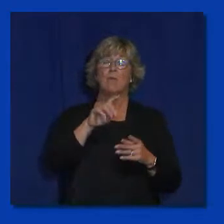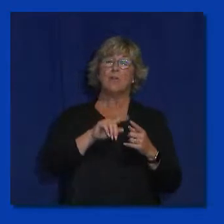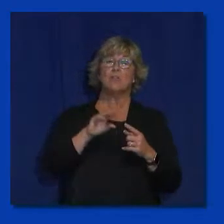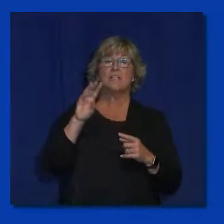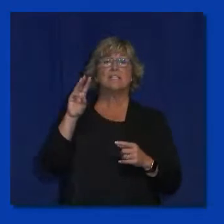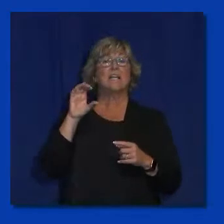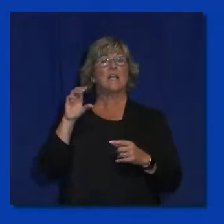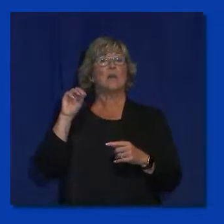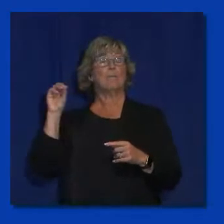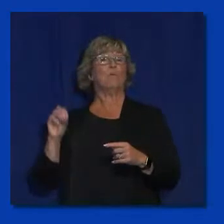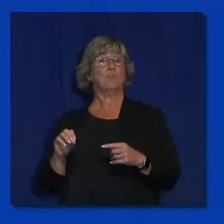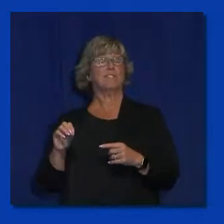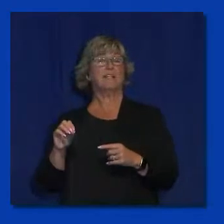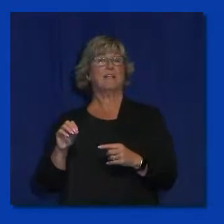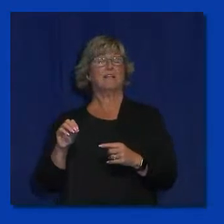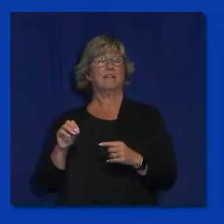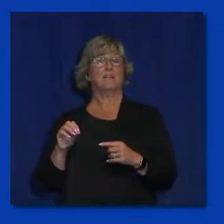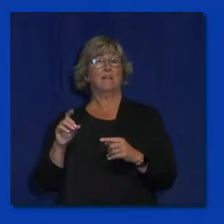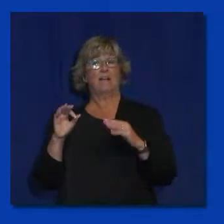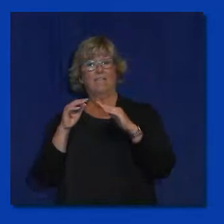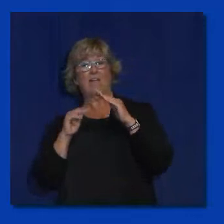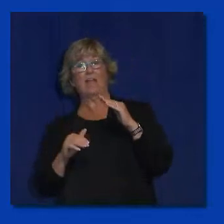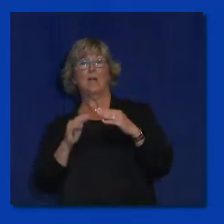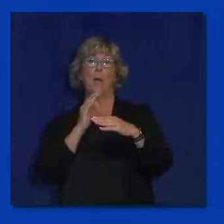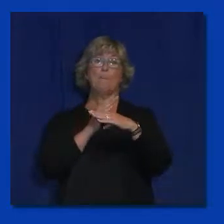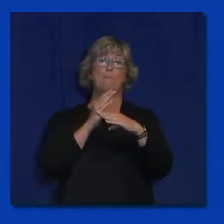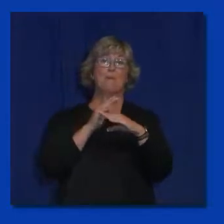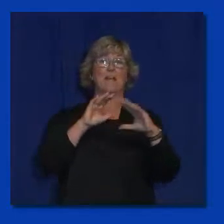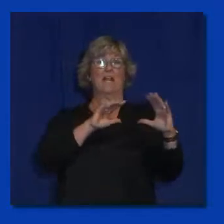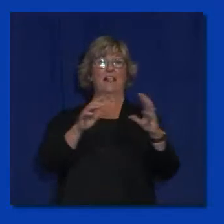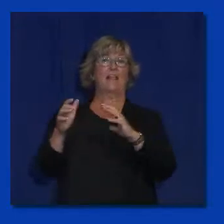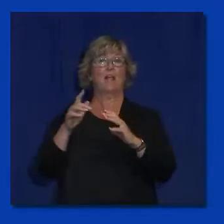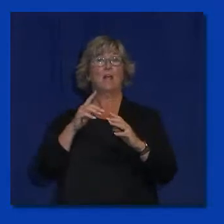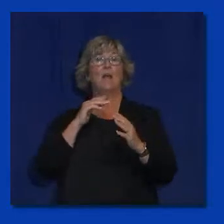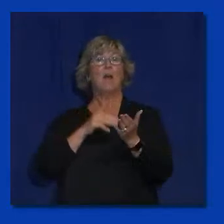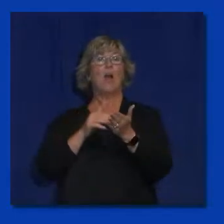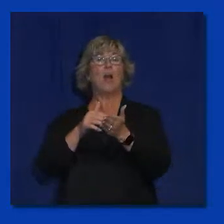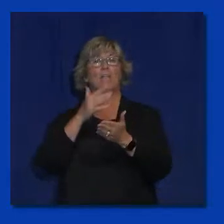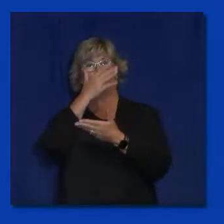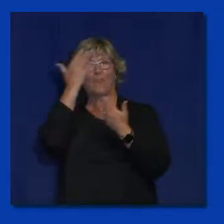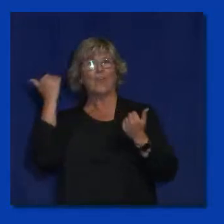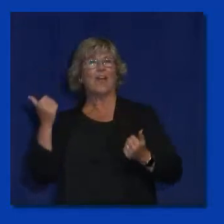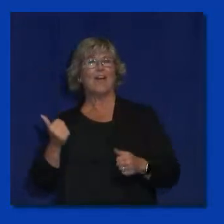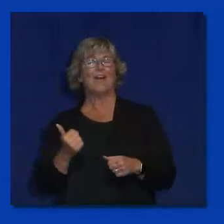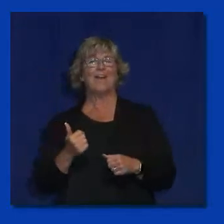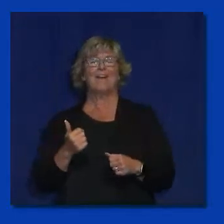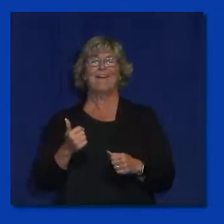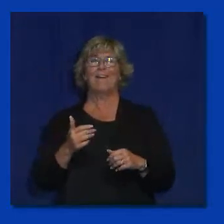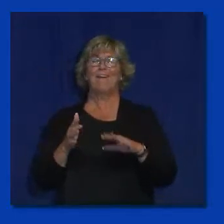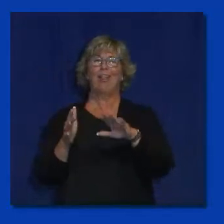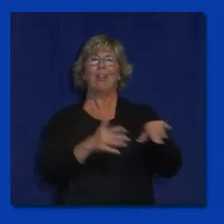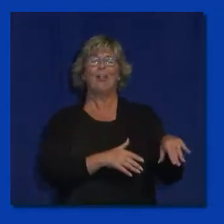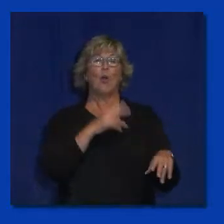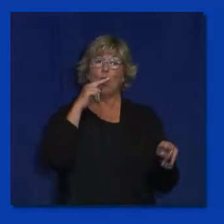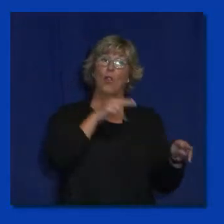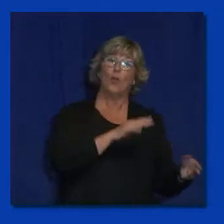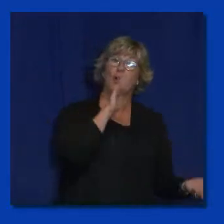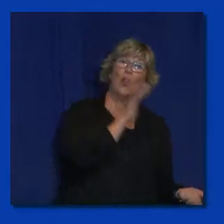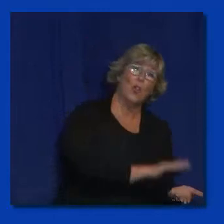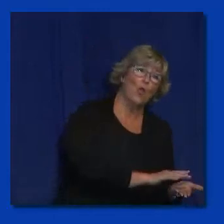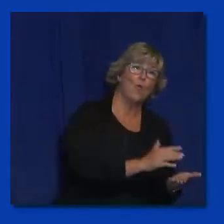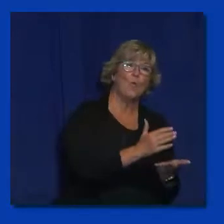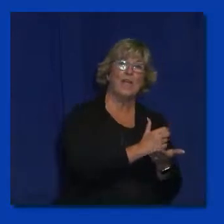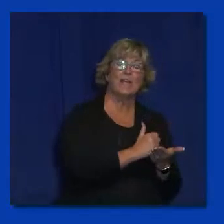poverty. That's a fancy way of saying middle class so often are forgotten in terms of relief. We are looking to do what has